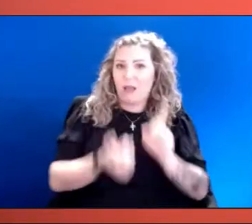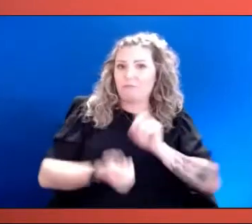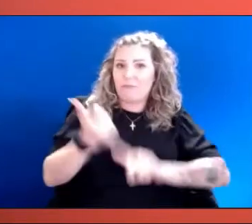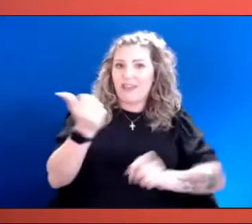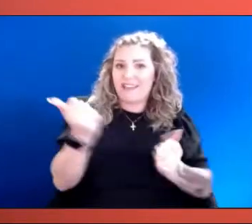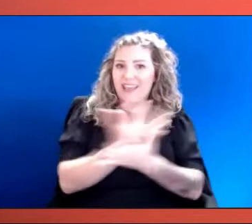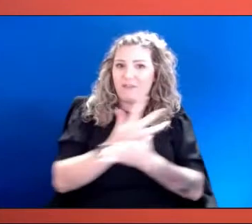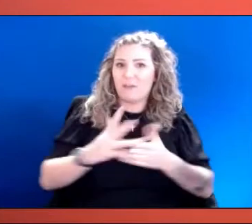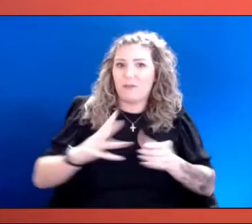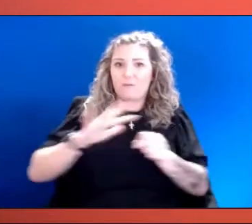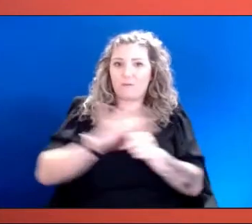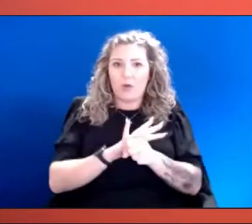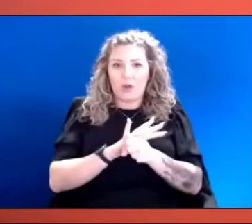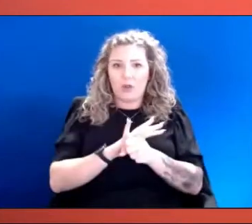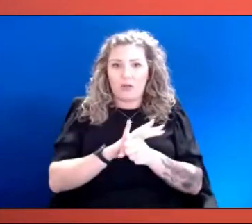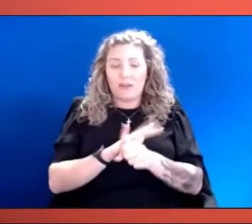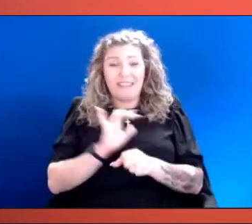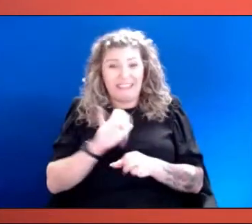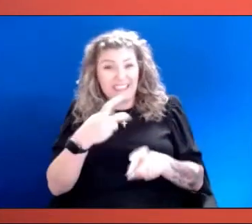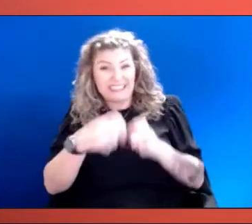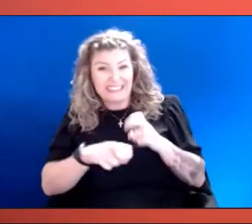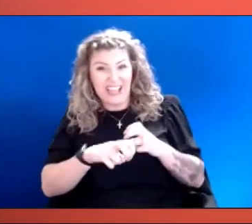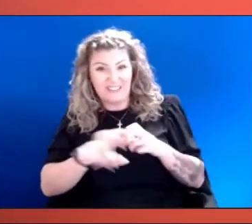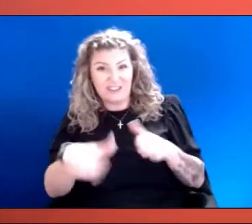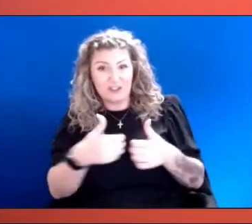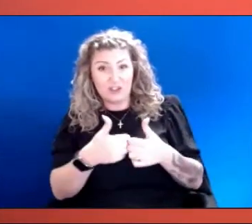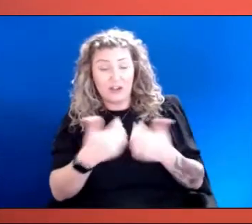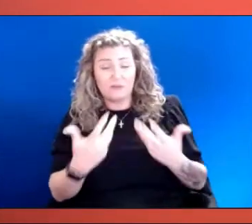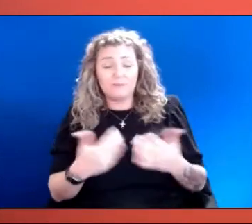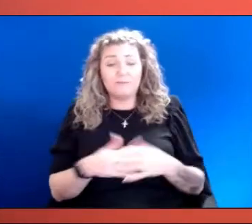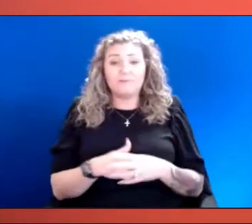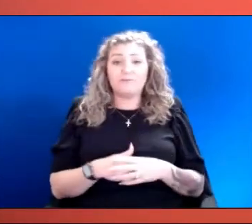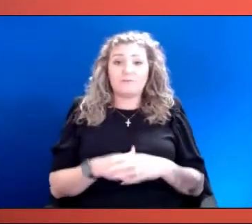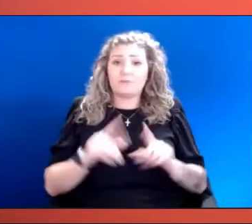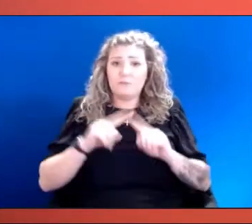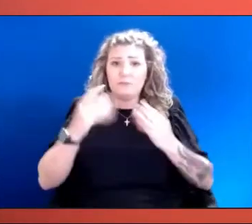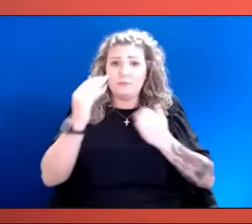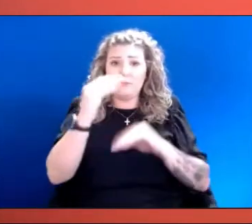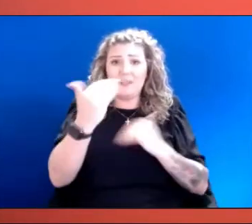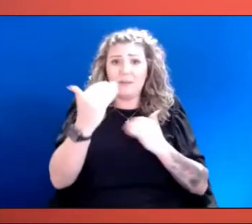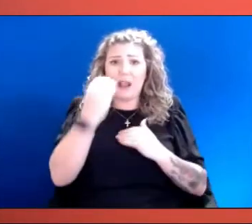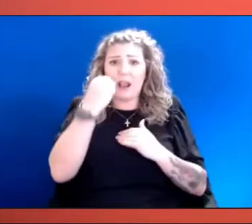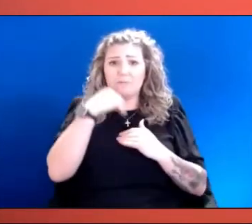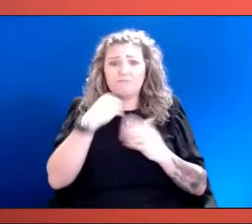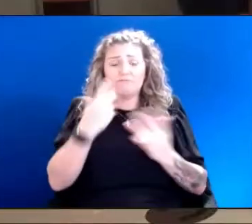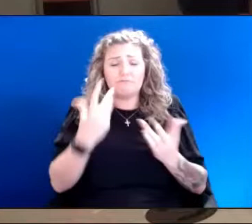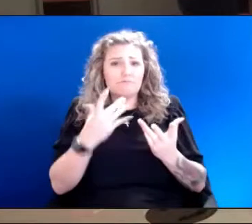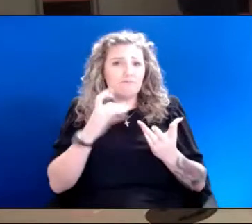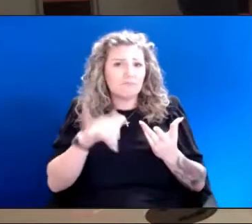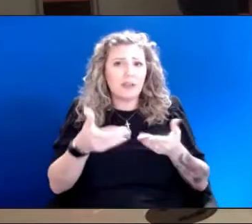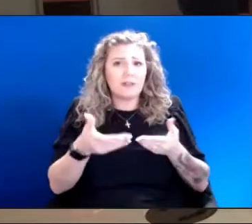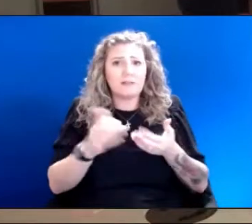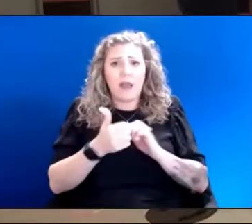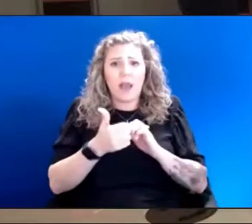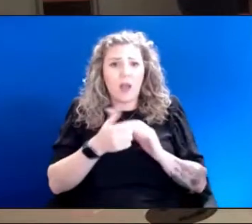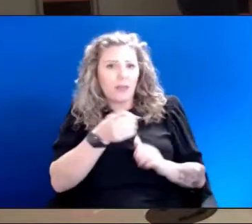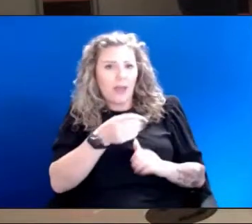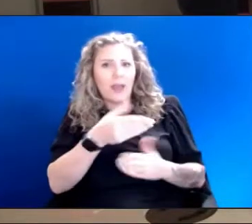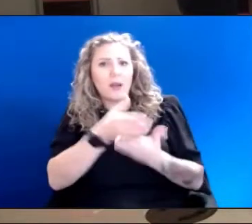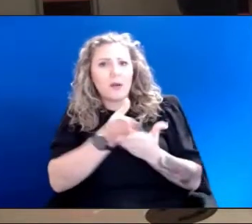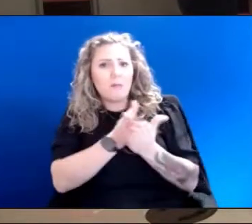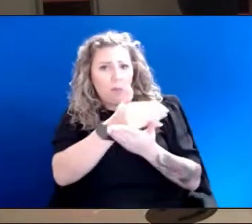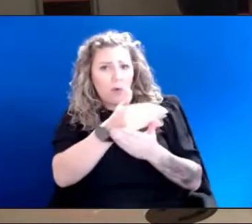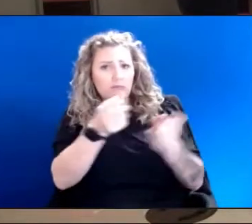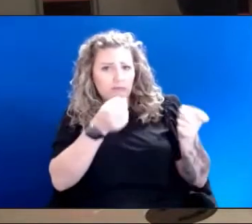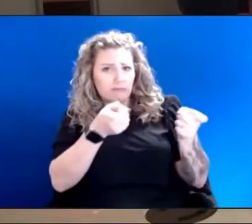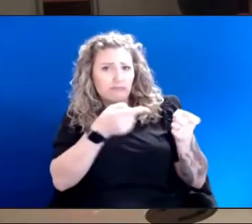That's pretty difficult and challenging to do. But just limiting your intake, I think, is the way to do it. Like the portion control that Dr. Noelenik was talking